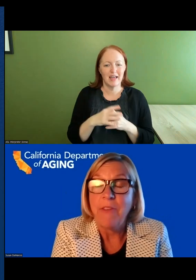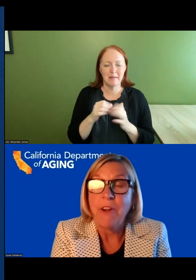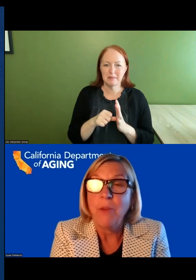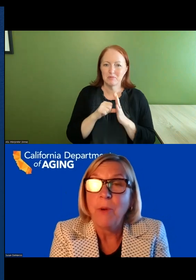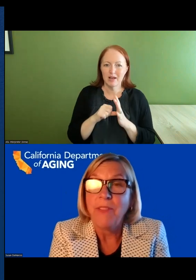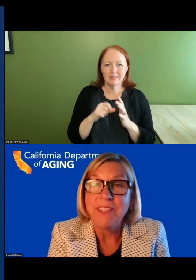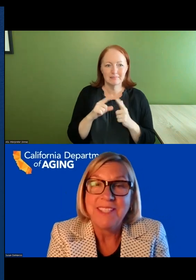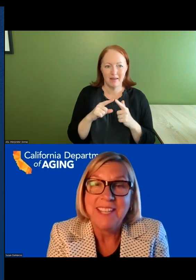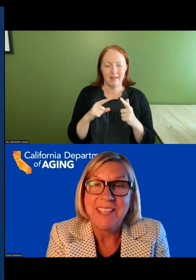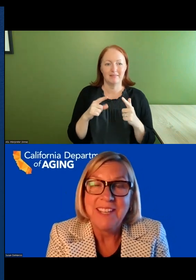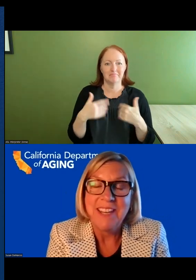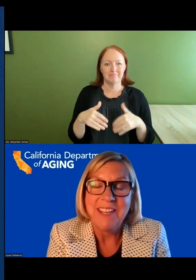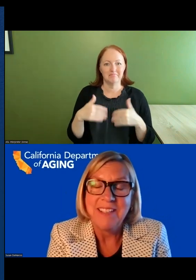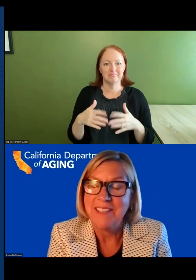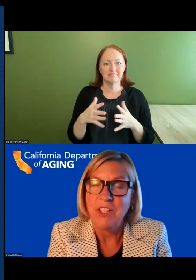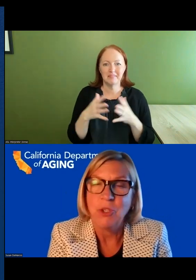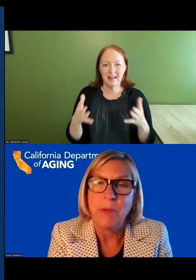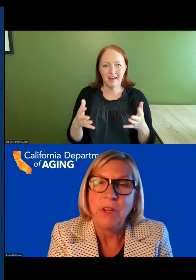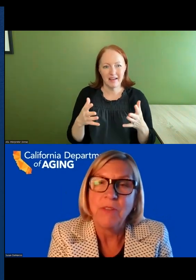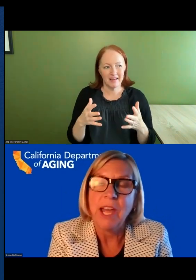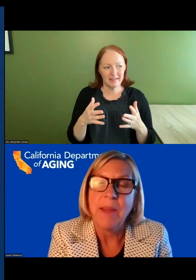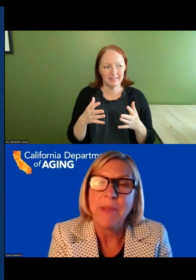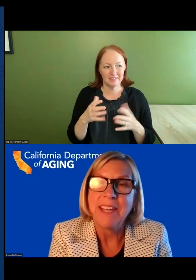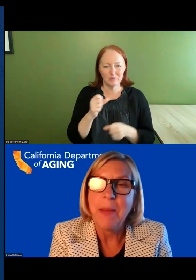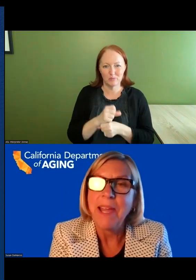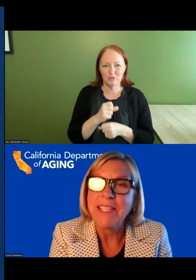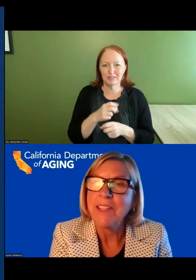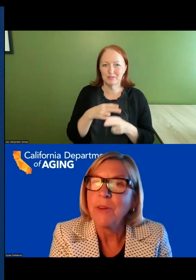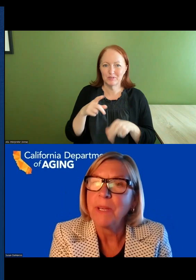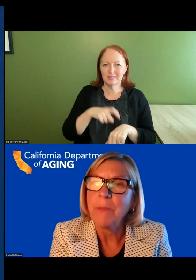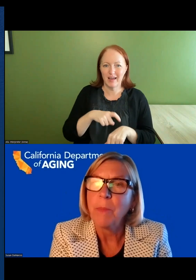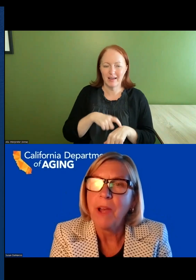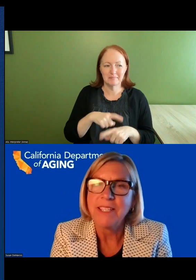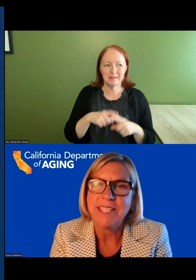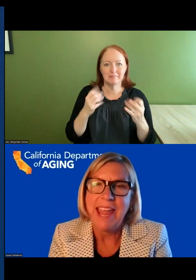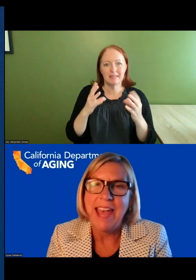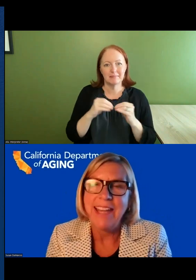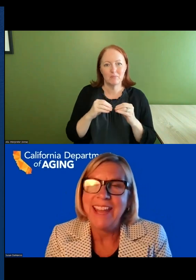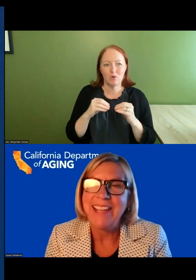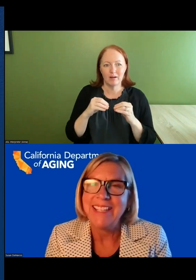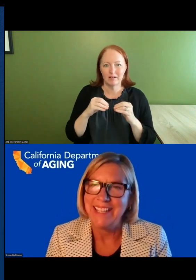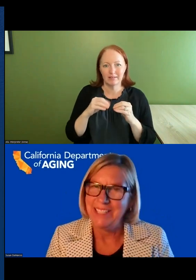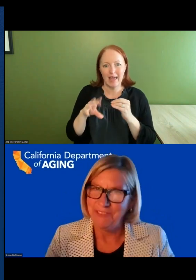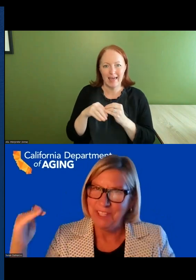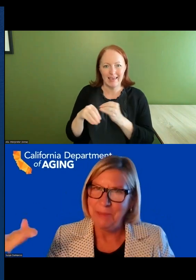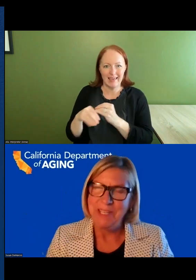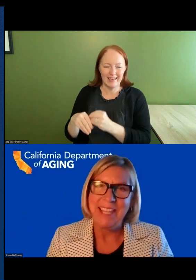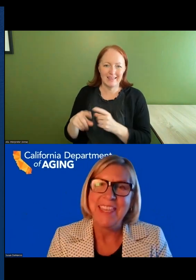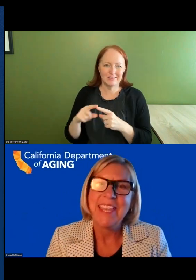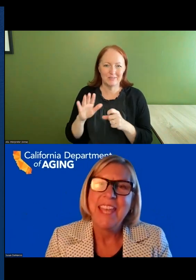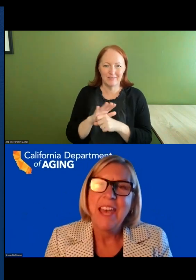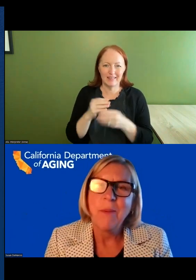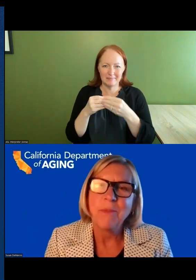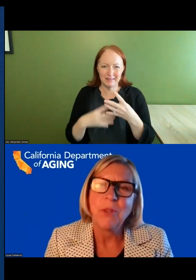by how far you brought this in a short period of time. But I see there are many more boxes to add and then to fill in